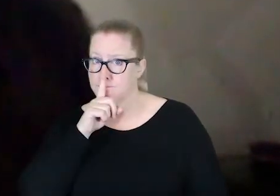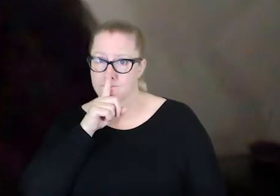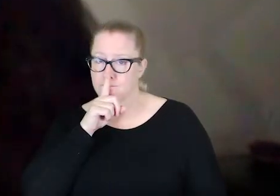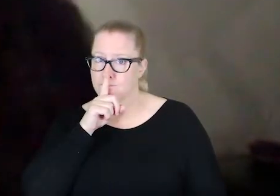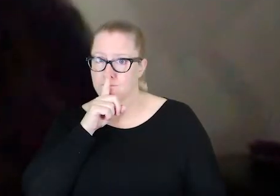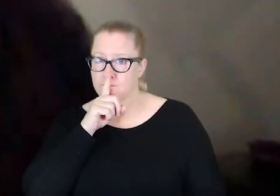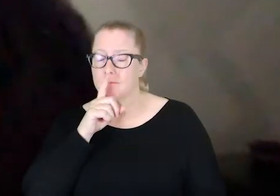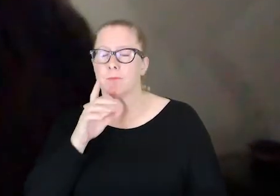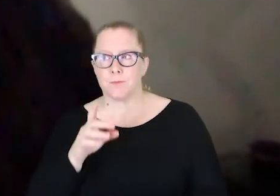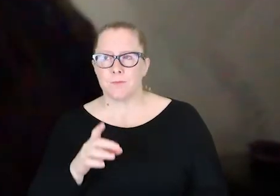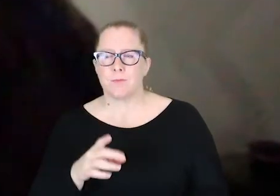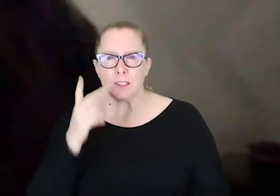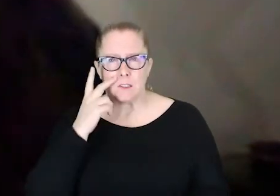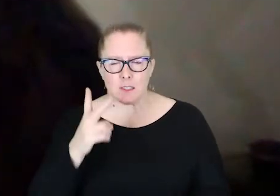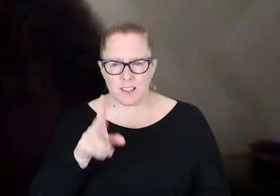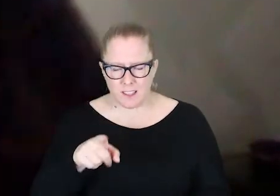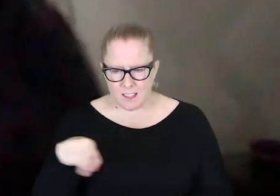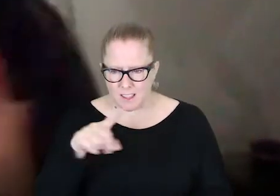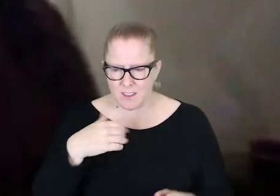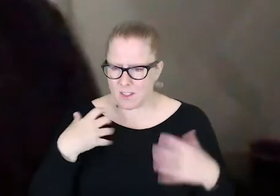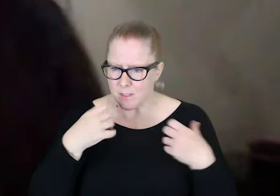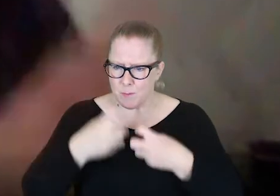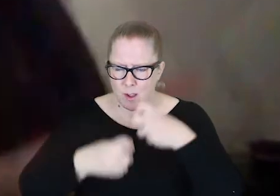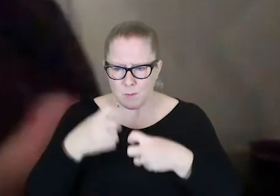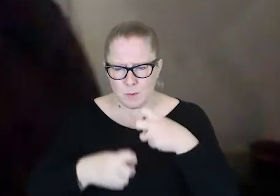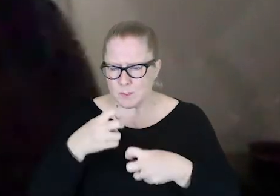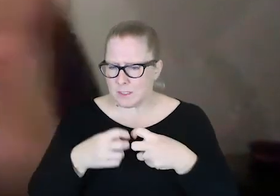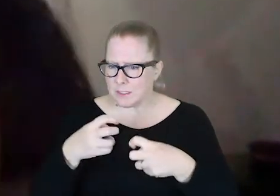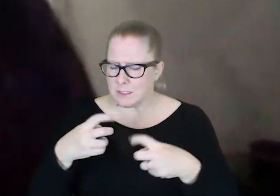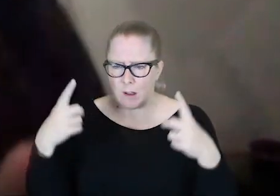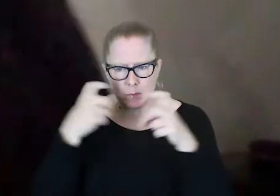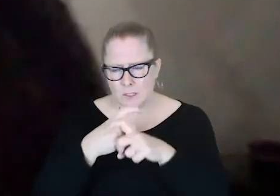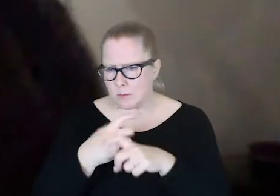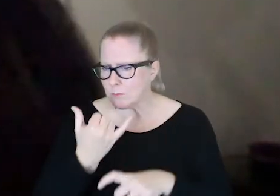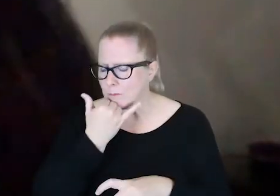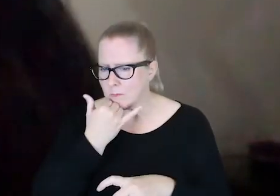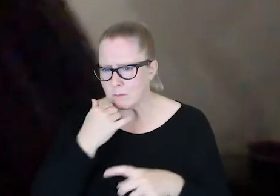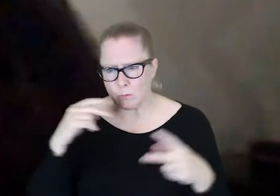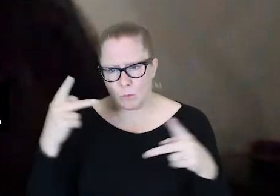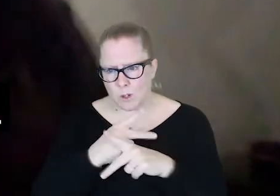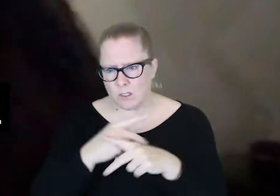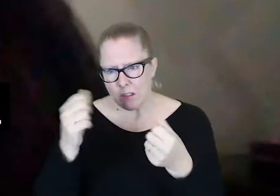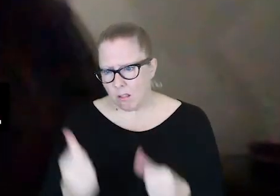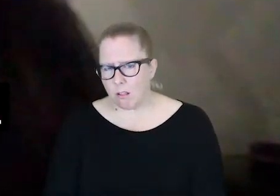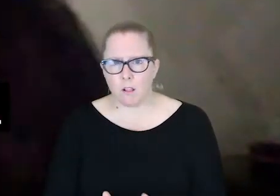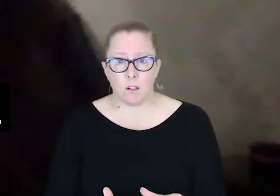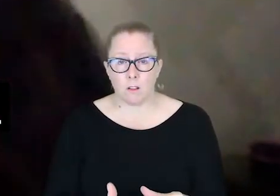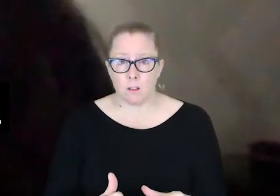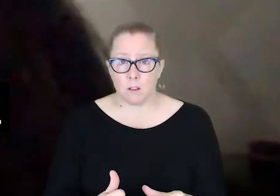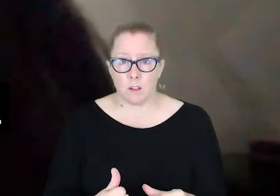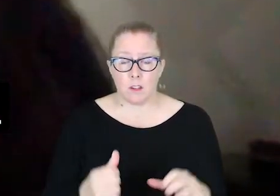it. And they are getting all that like complications in their health problems in their life, but